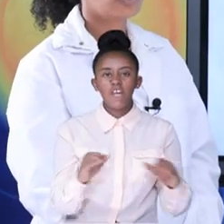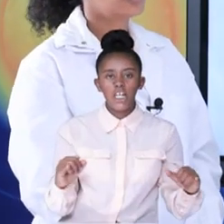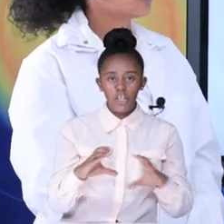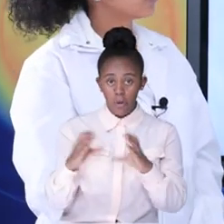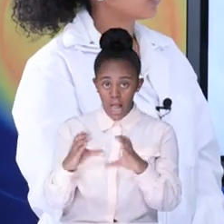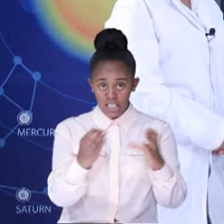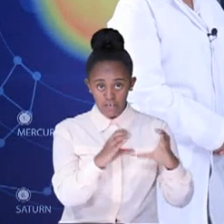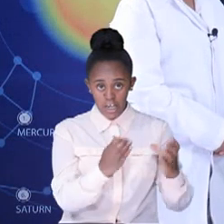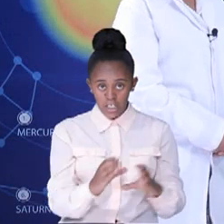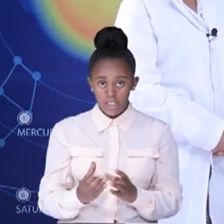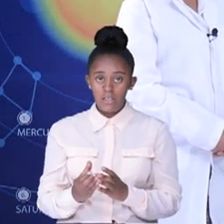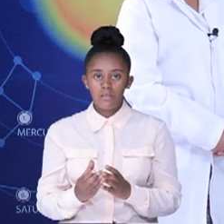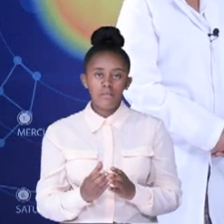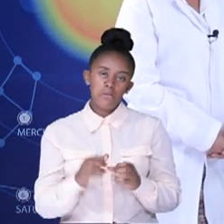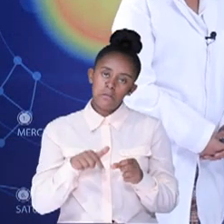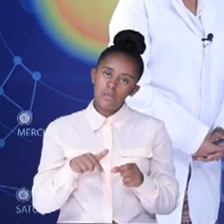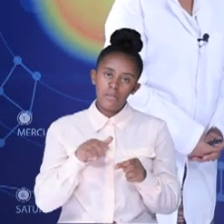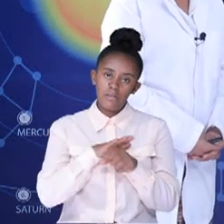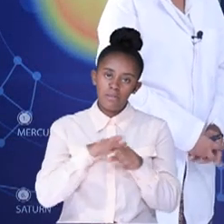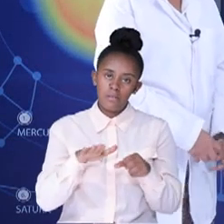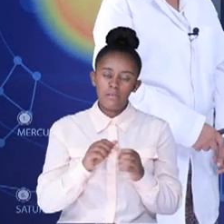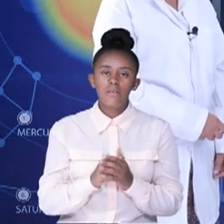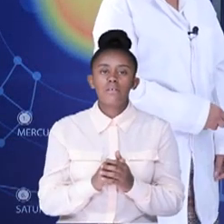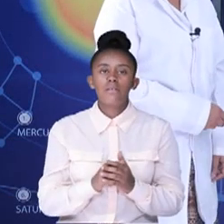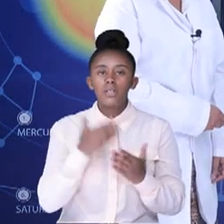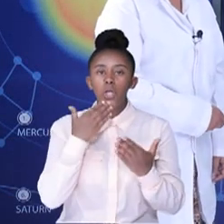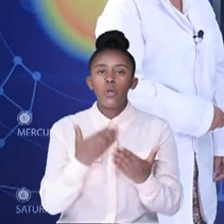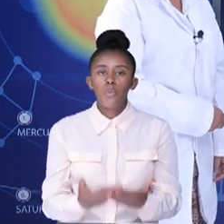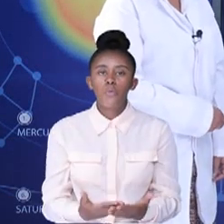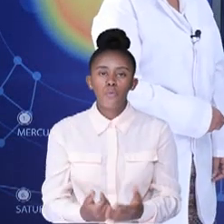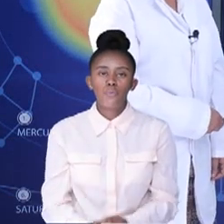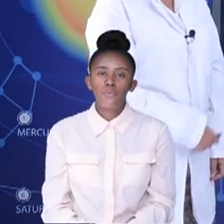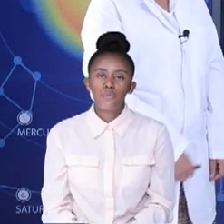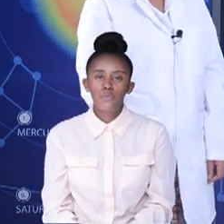means. And this is all for today. Thank you for listening.